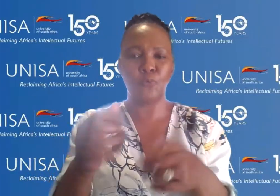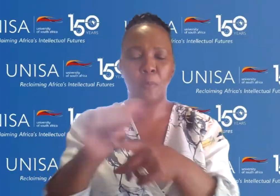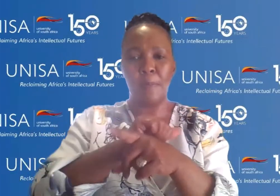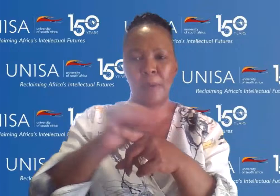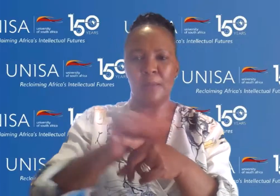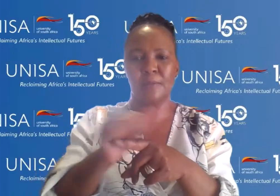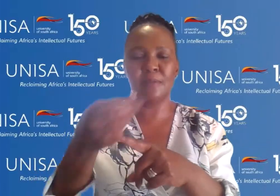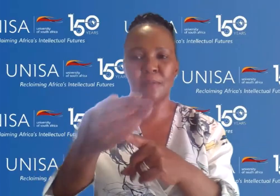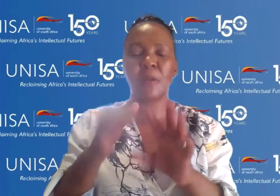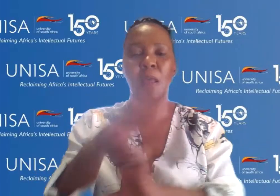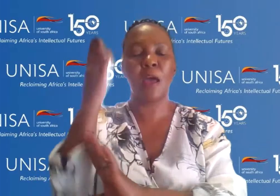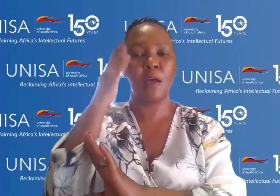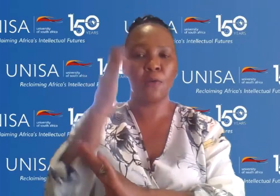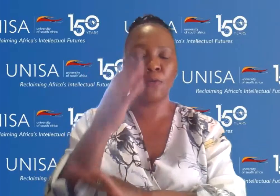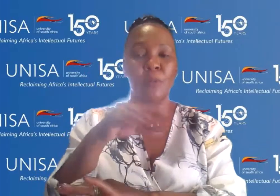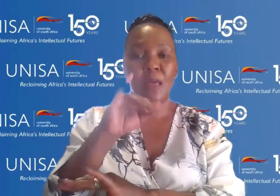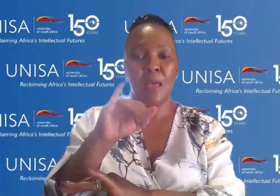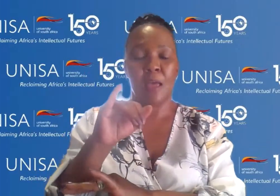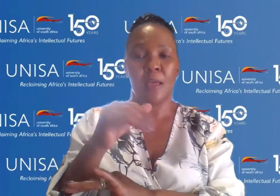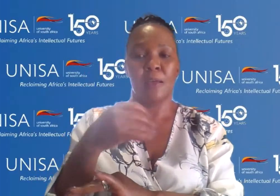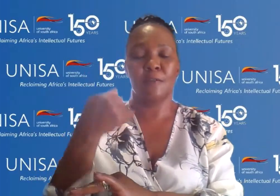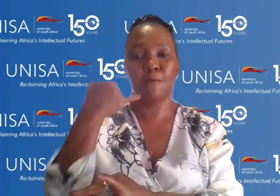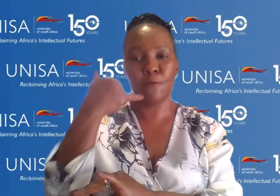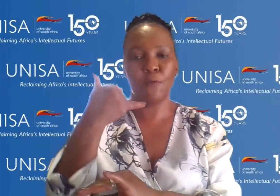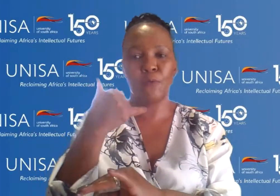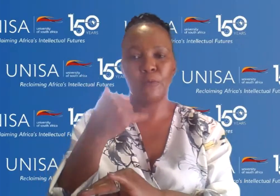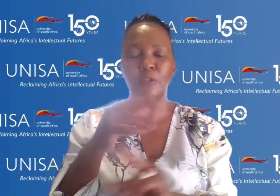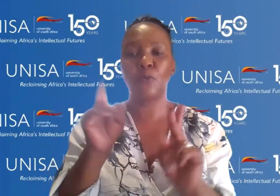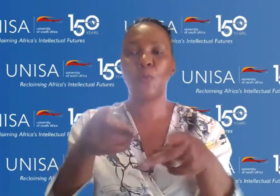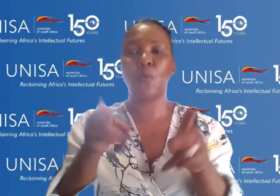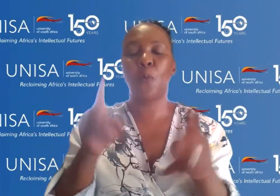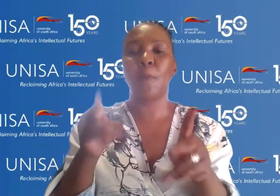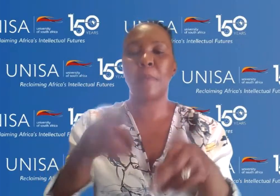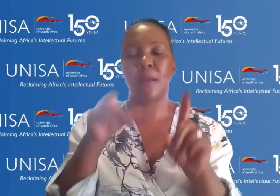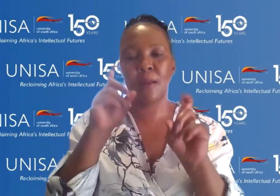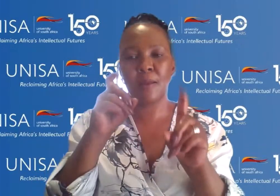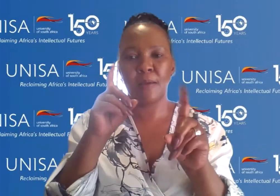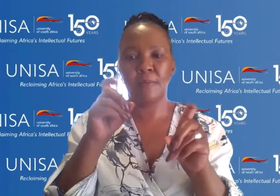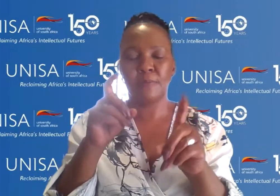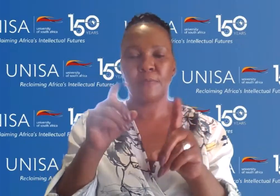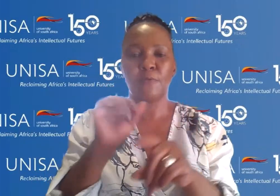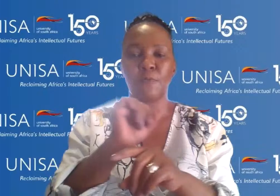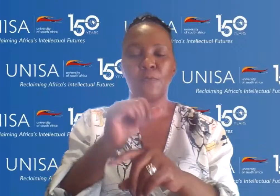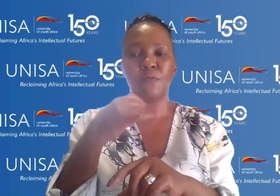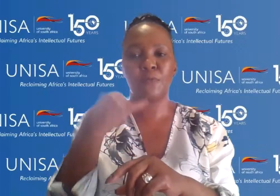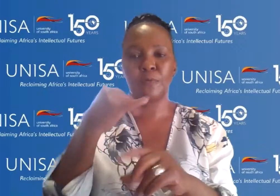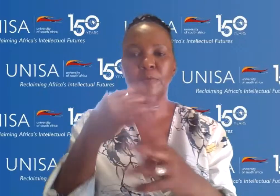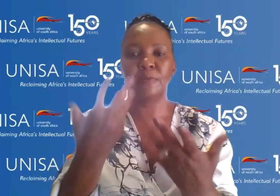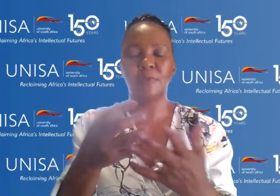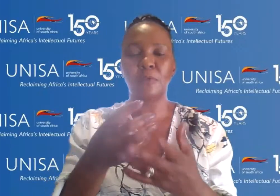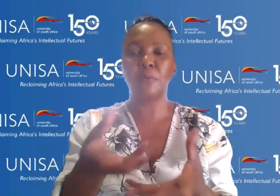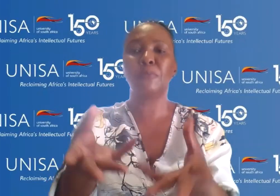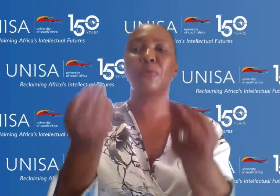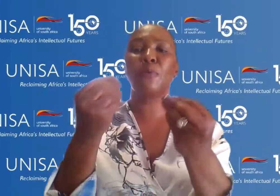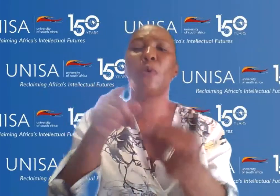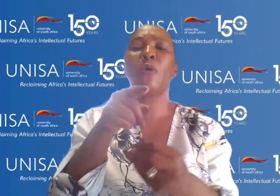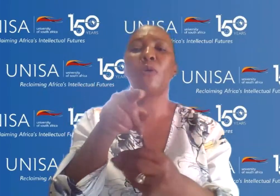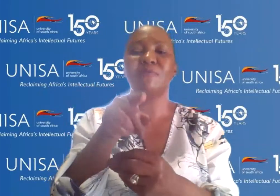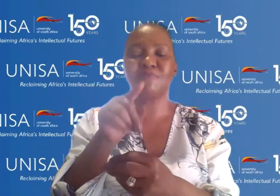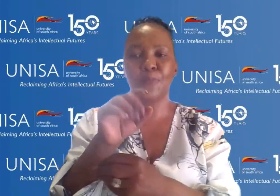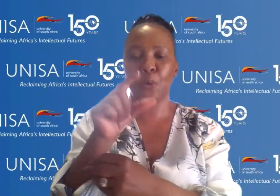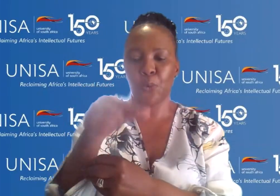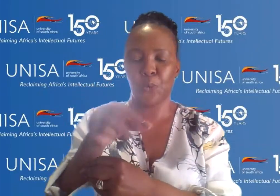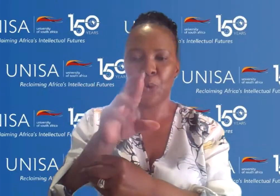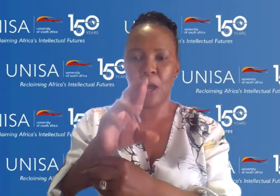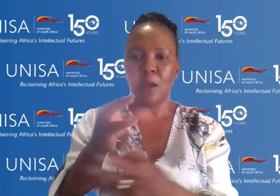with the iPhone, you just point the normal camera and it'll just pick up that it's a QR code and be able to do that.